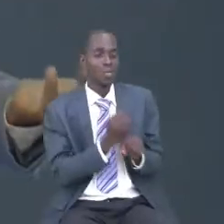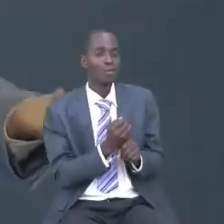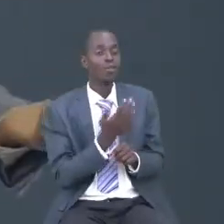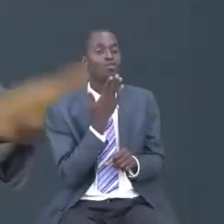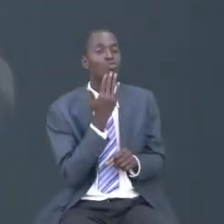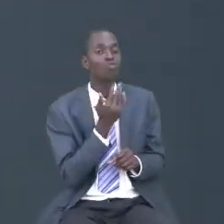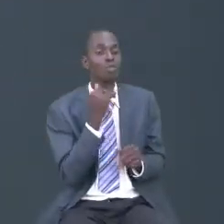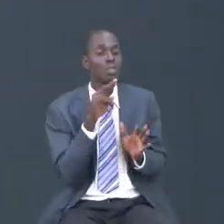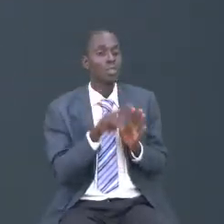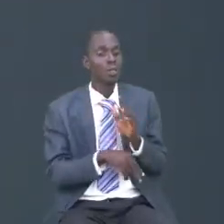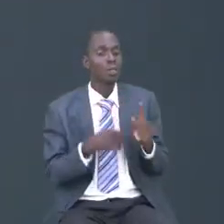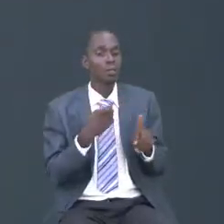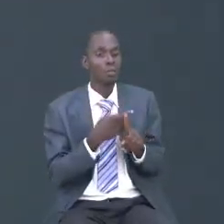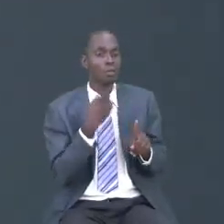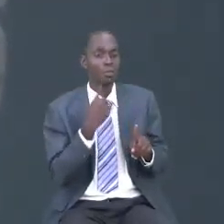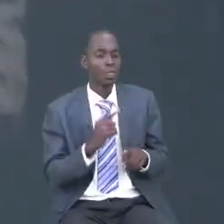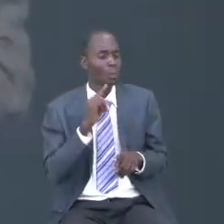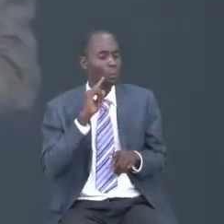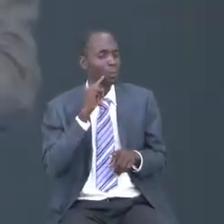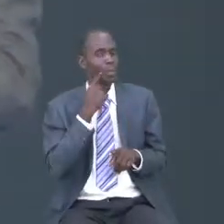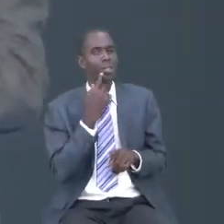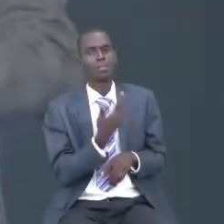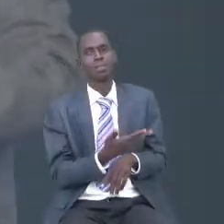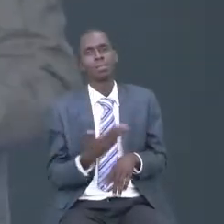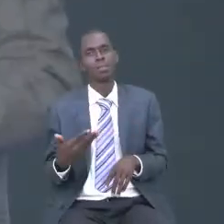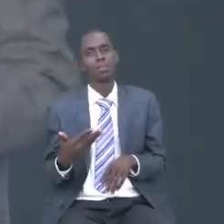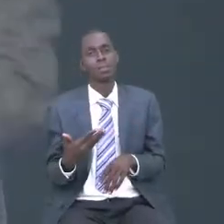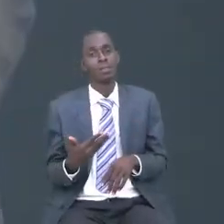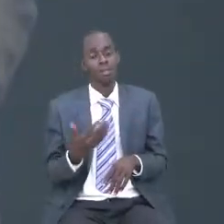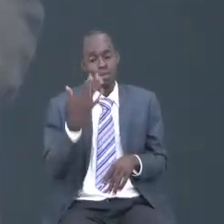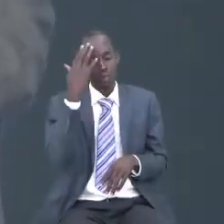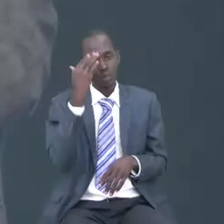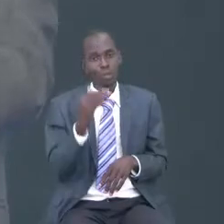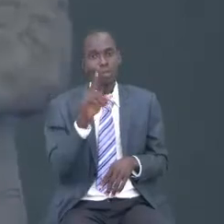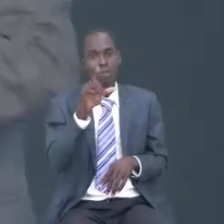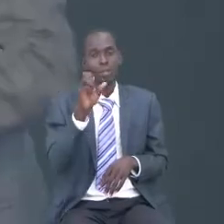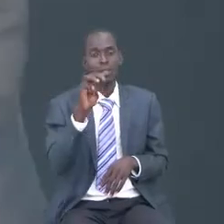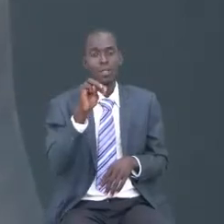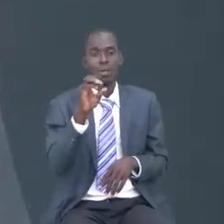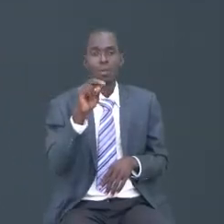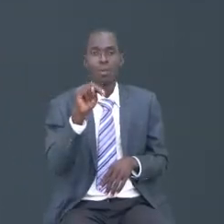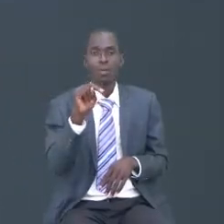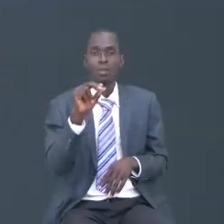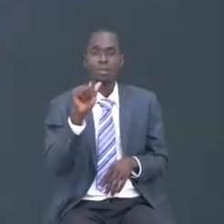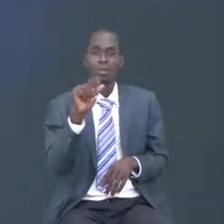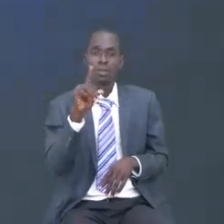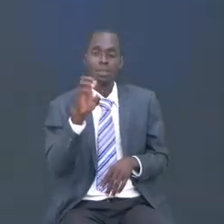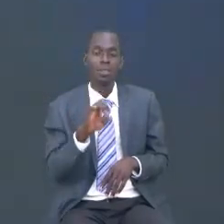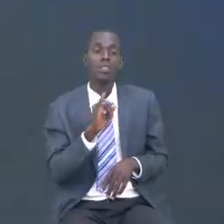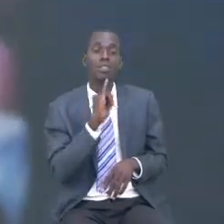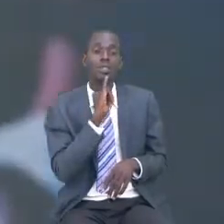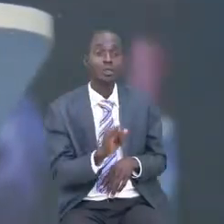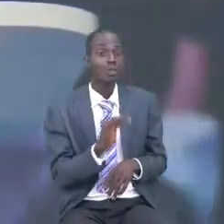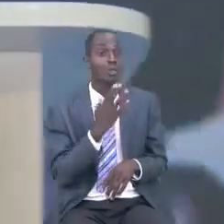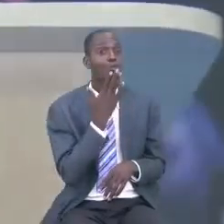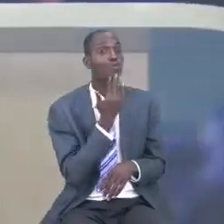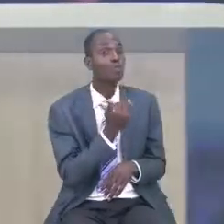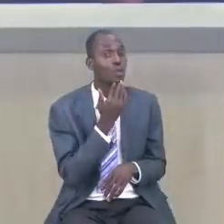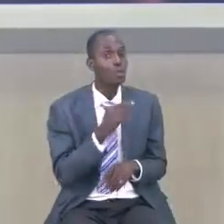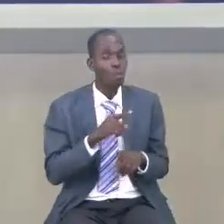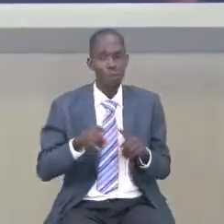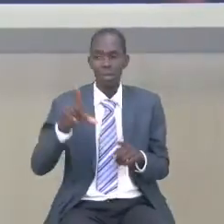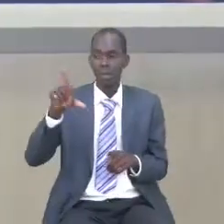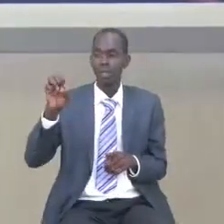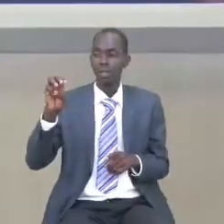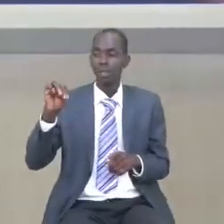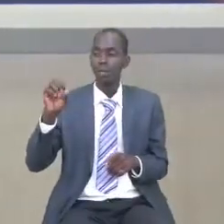don't understand. He said, lemonade is sweet and we drink that. He said lemon is bitter. All